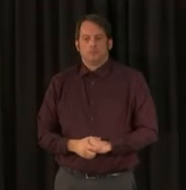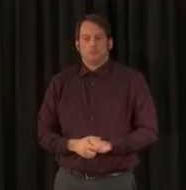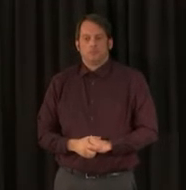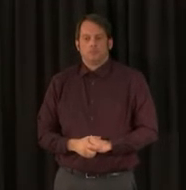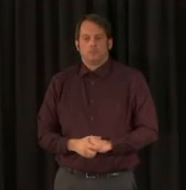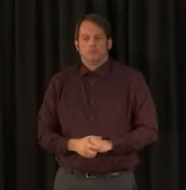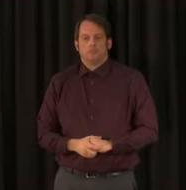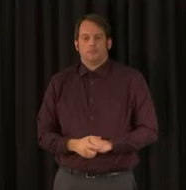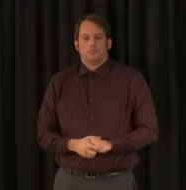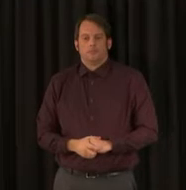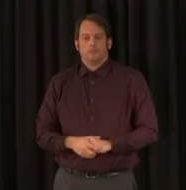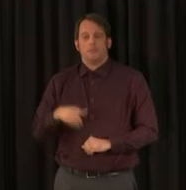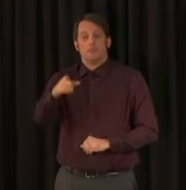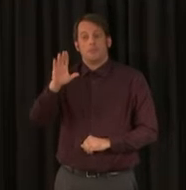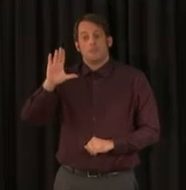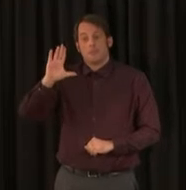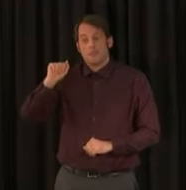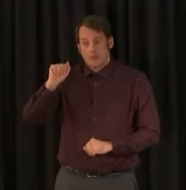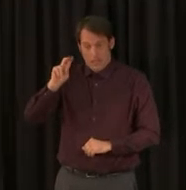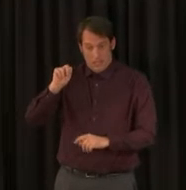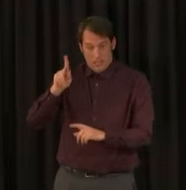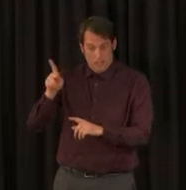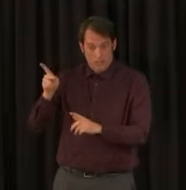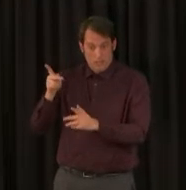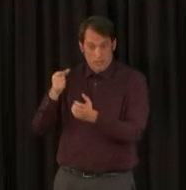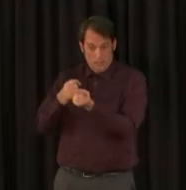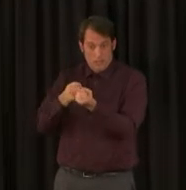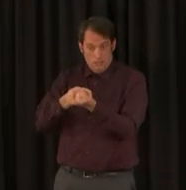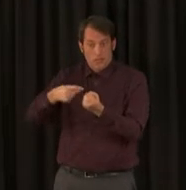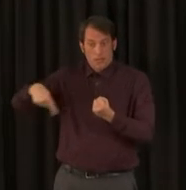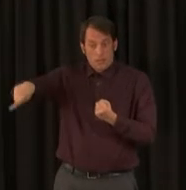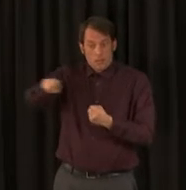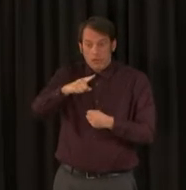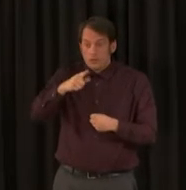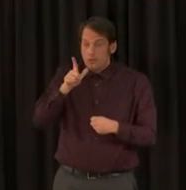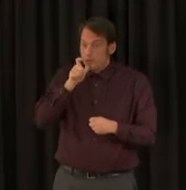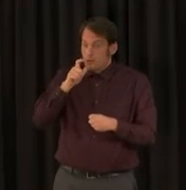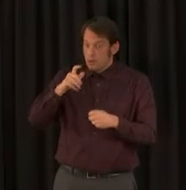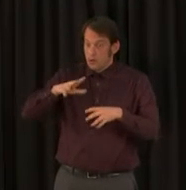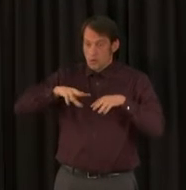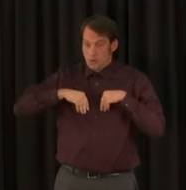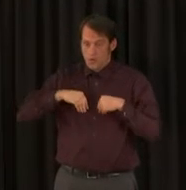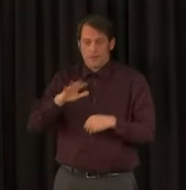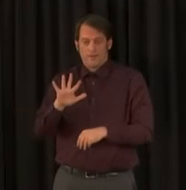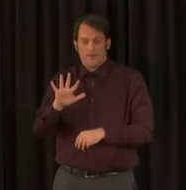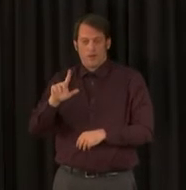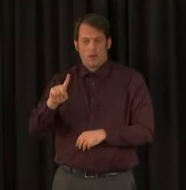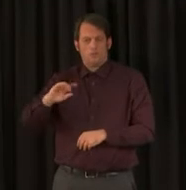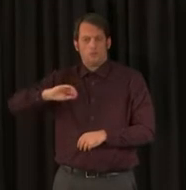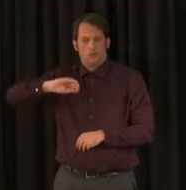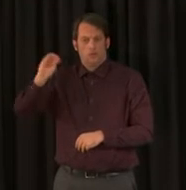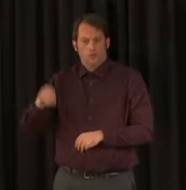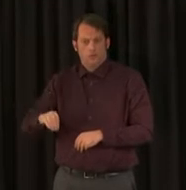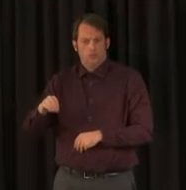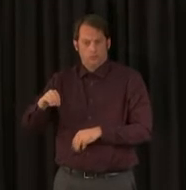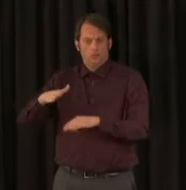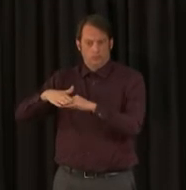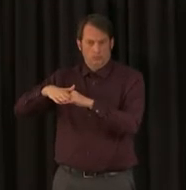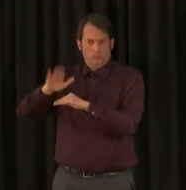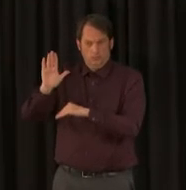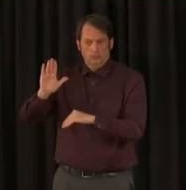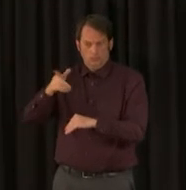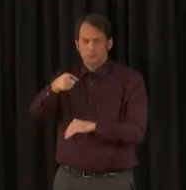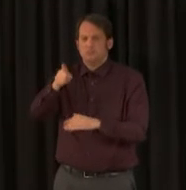the majority business owner, 51% or more, you must sign and date those statements, whether